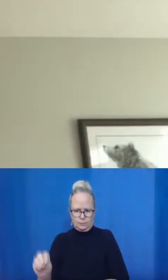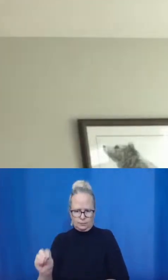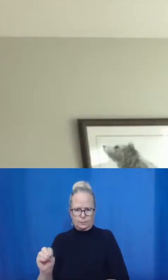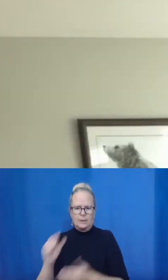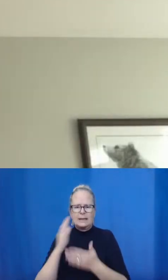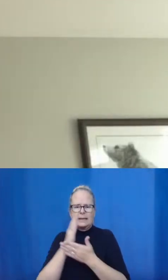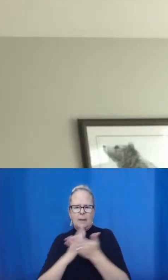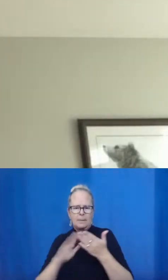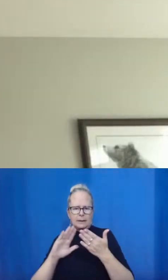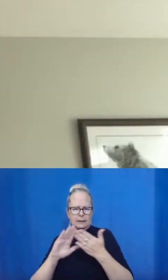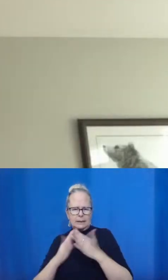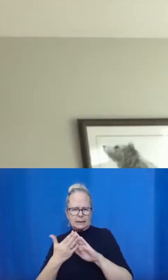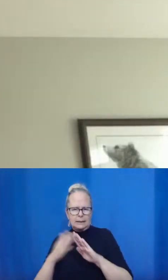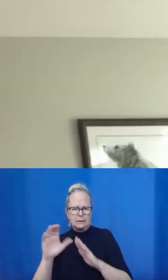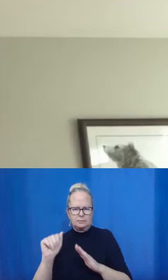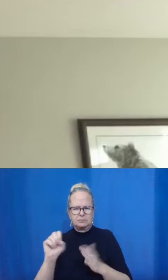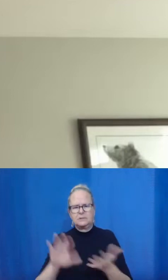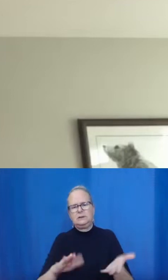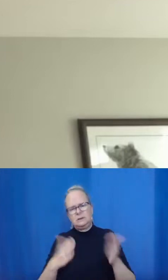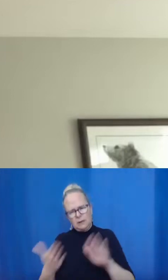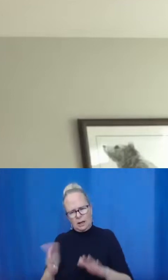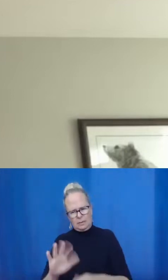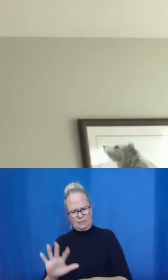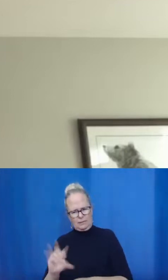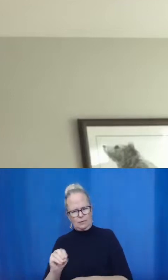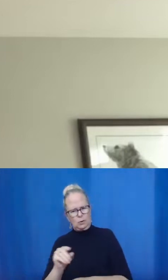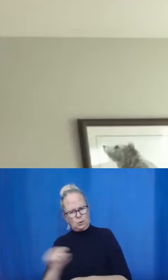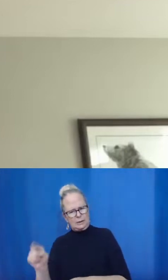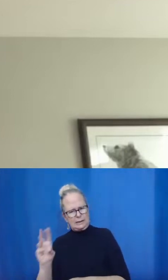rate approximately 1.8%.